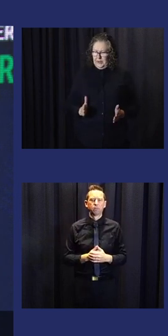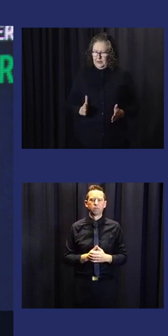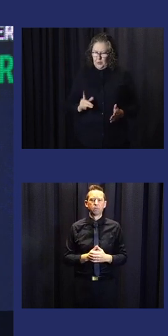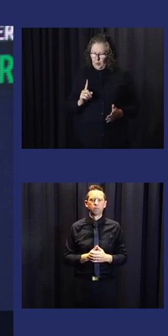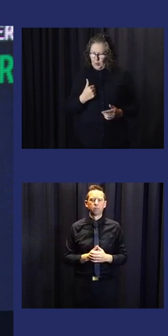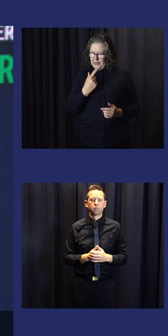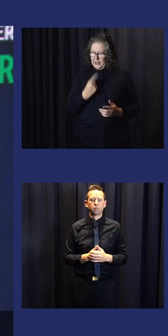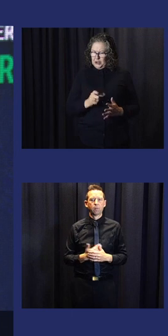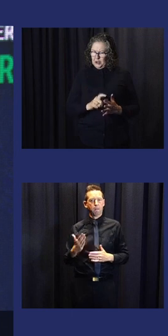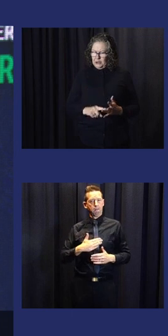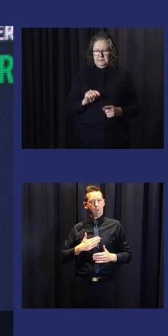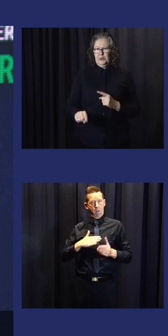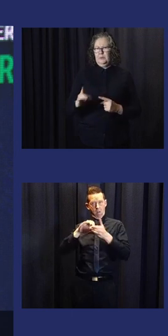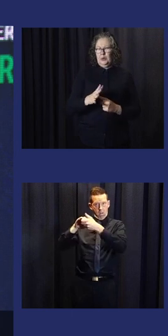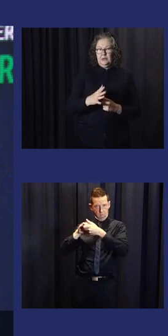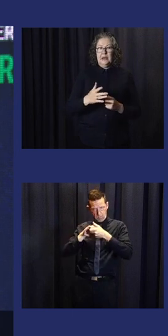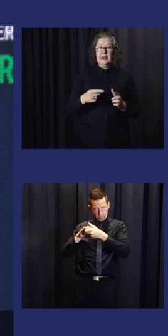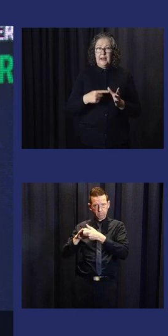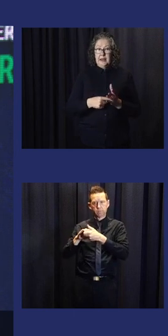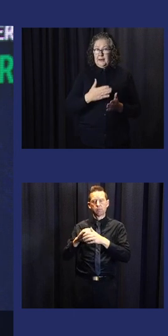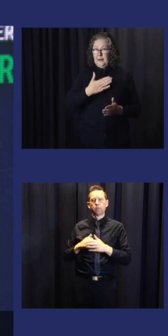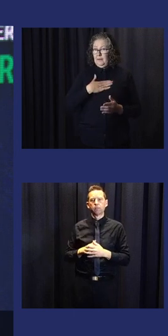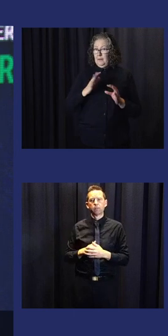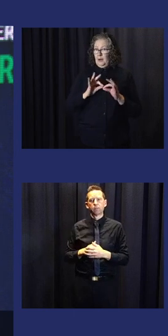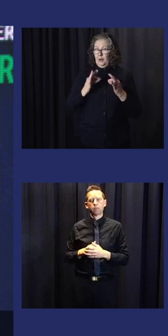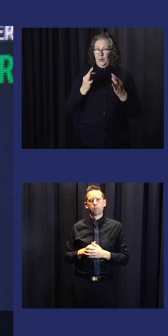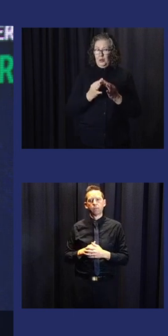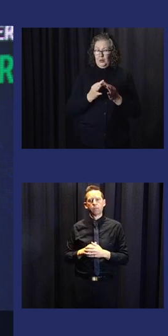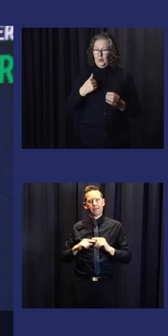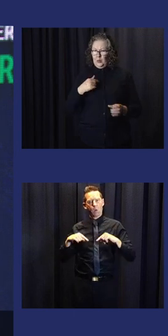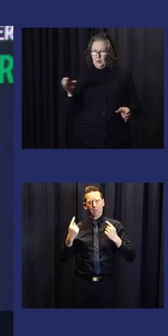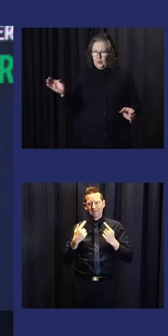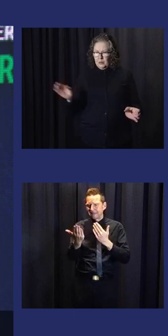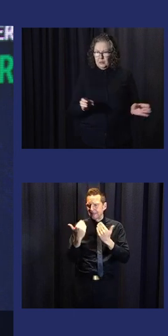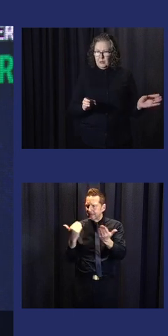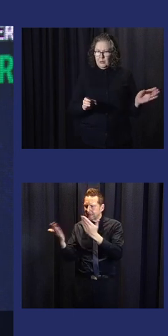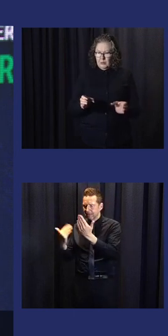PMI, we station all the